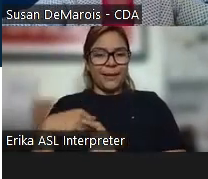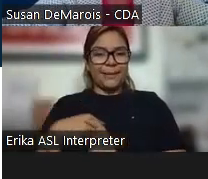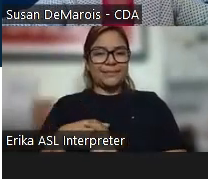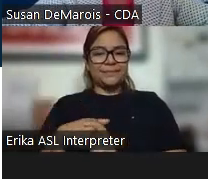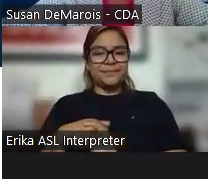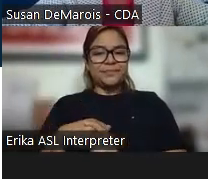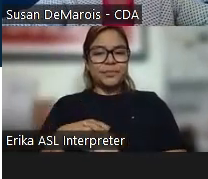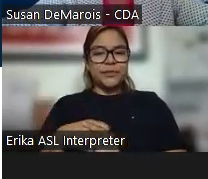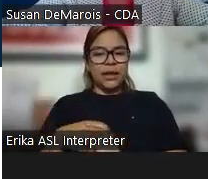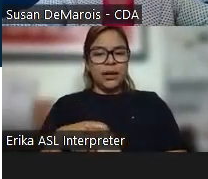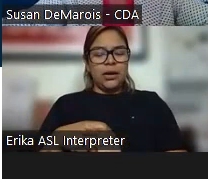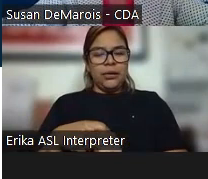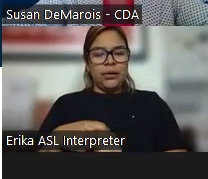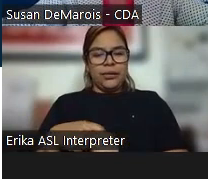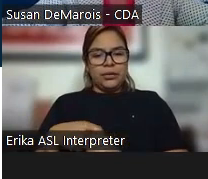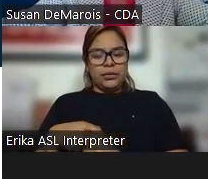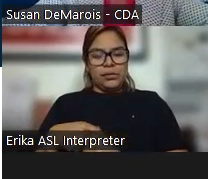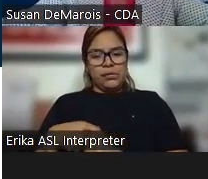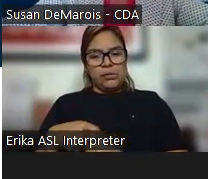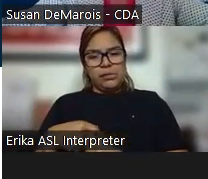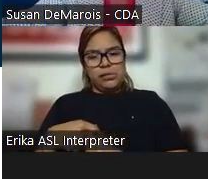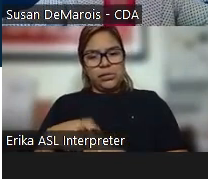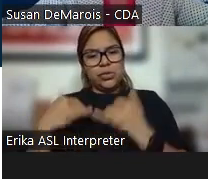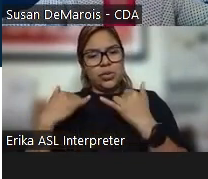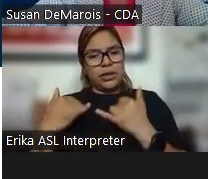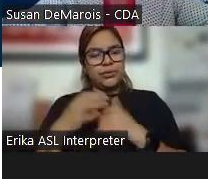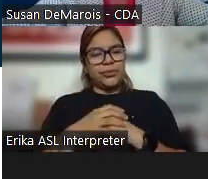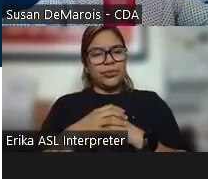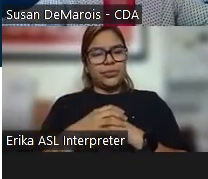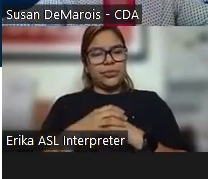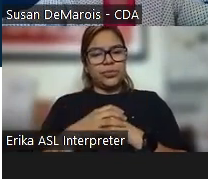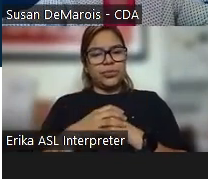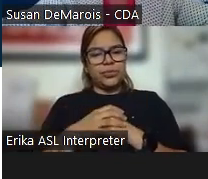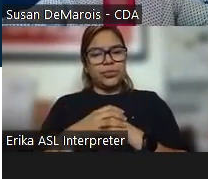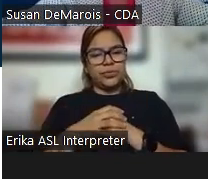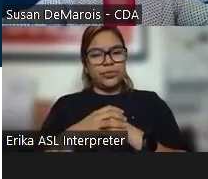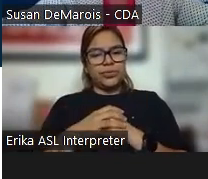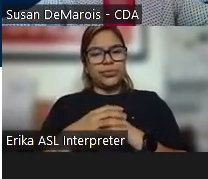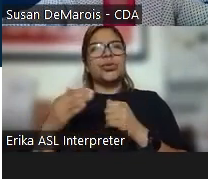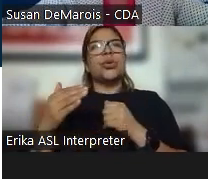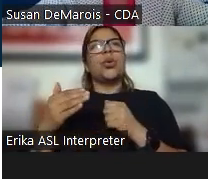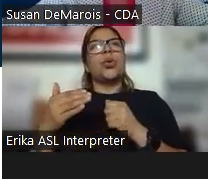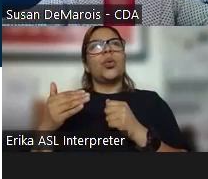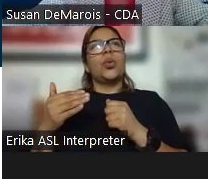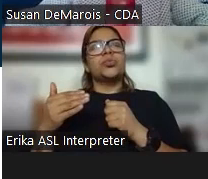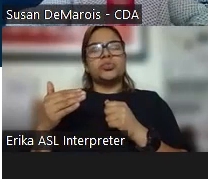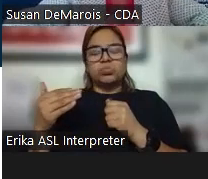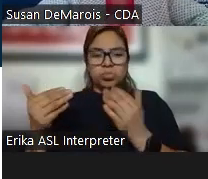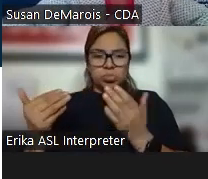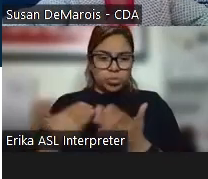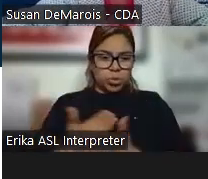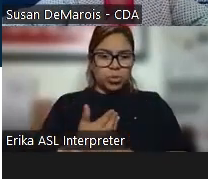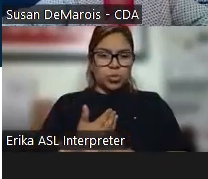In that vein, we will be refreshing this committee as we're doing with all of our stakeholder committees, and we'll